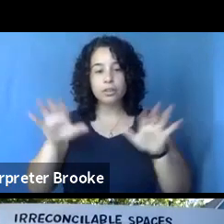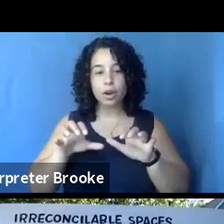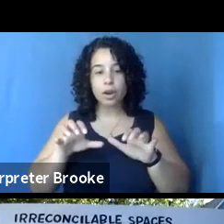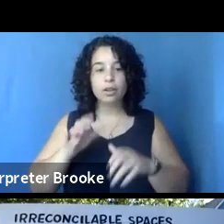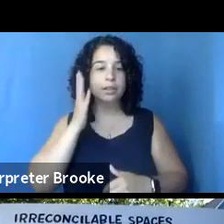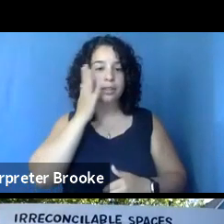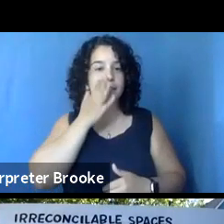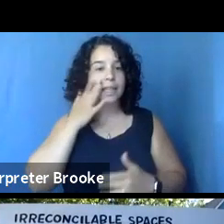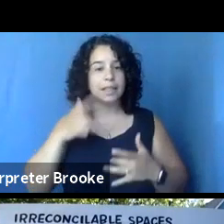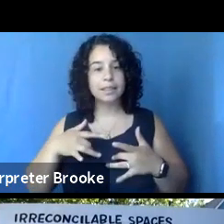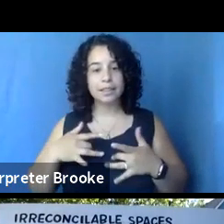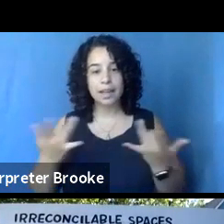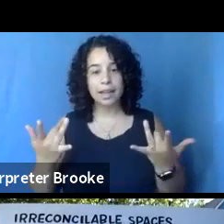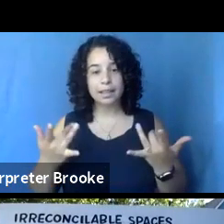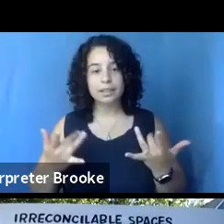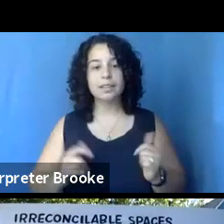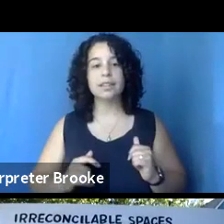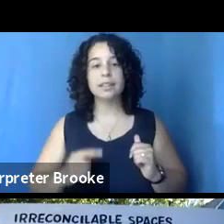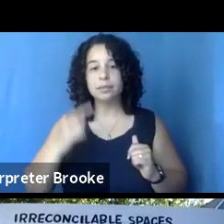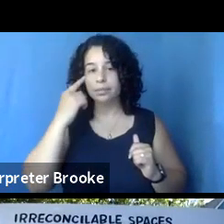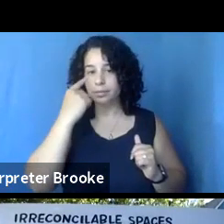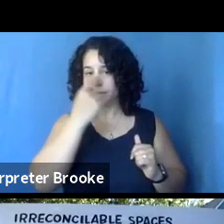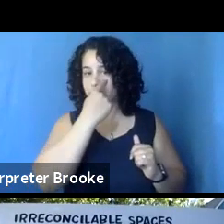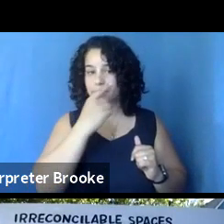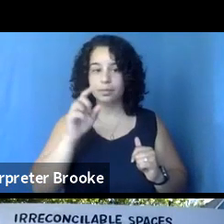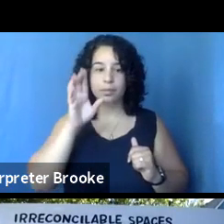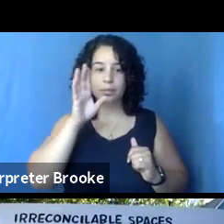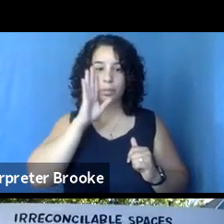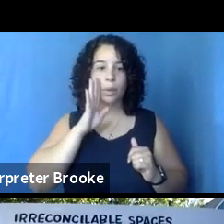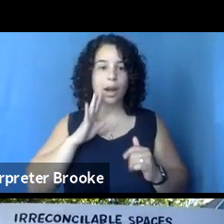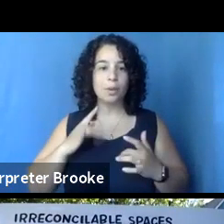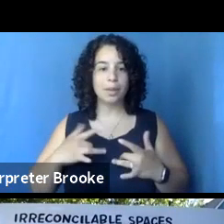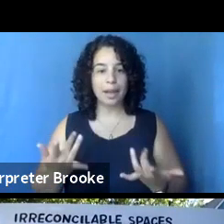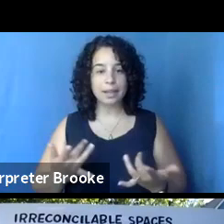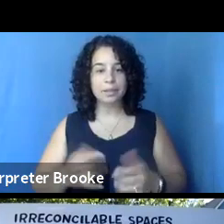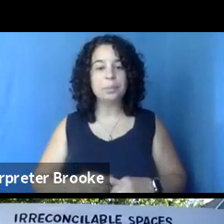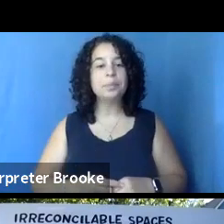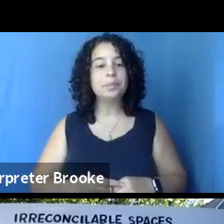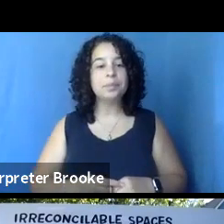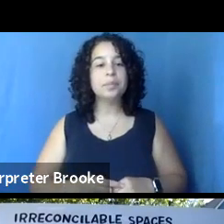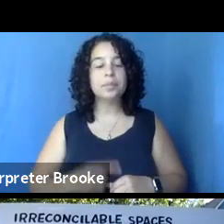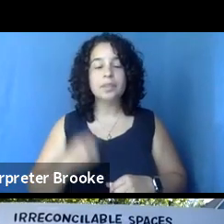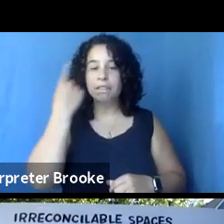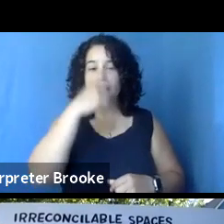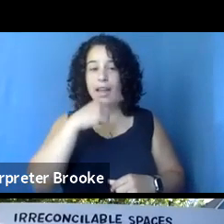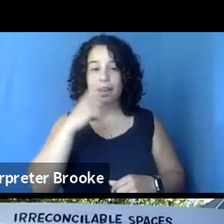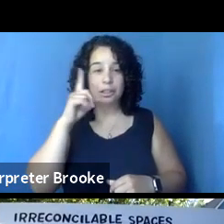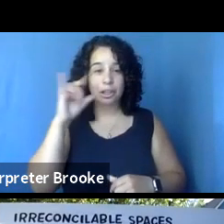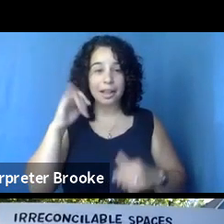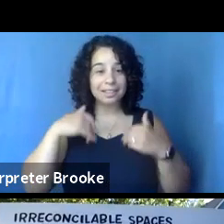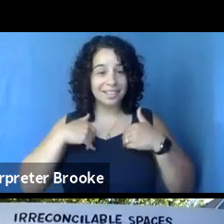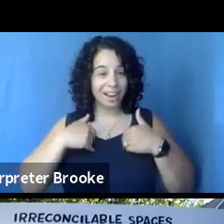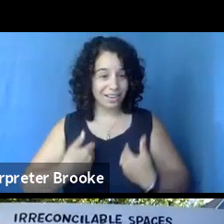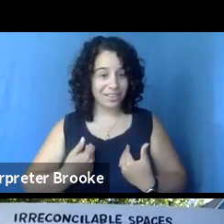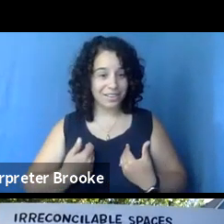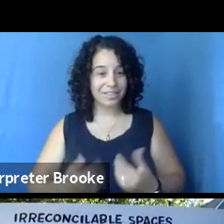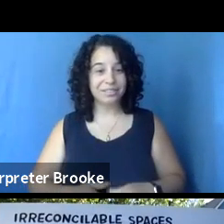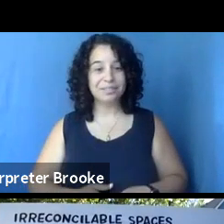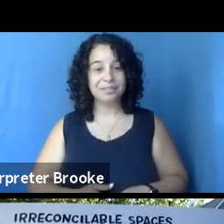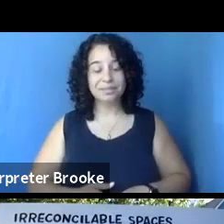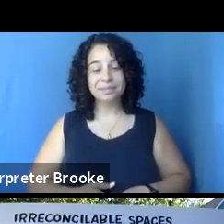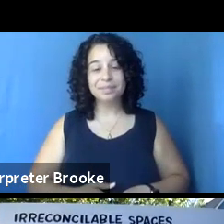skin, hazel eyes, a tired face.